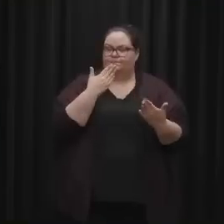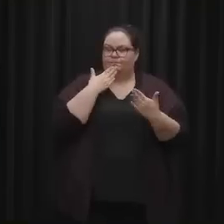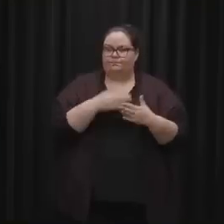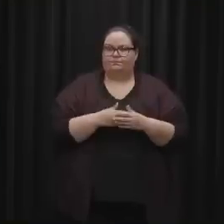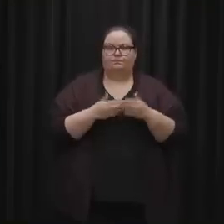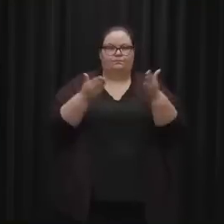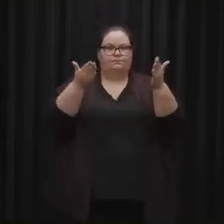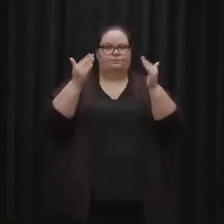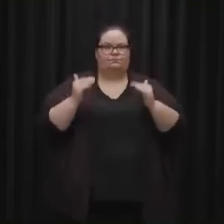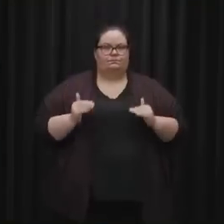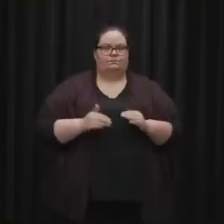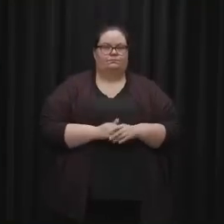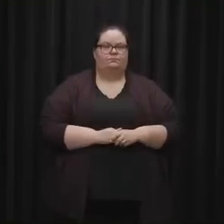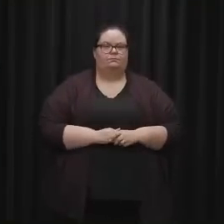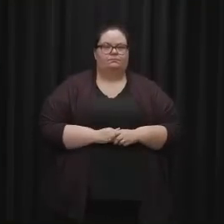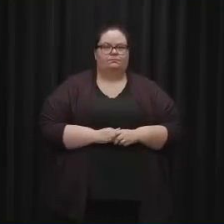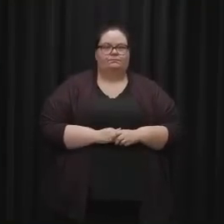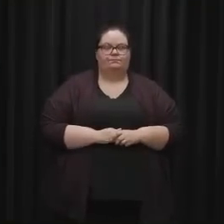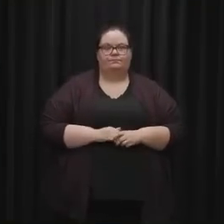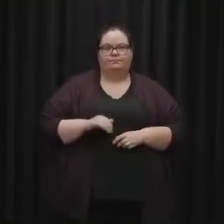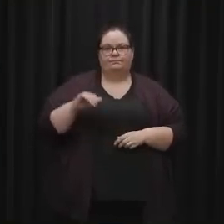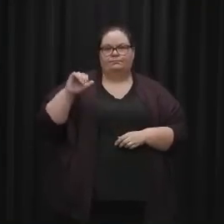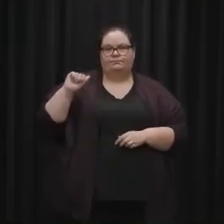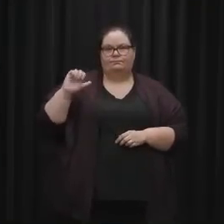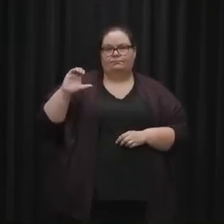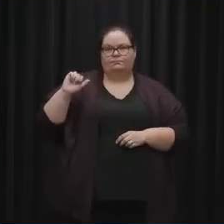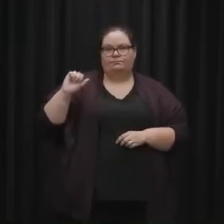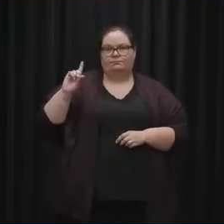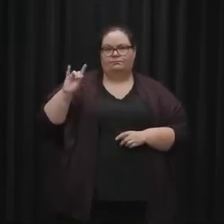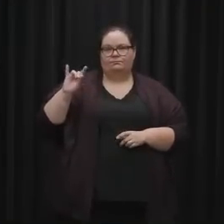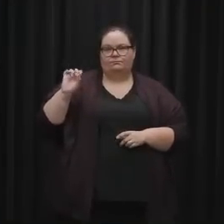Butler. Pascal Rachnog, l'Acadie Nouvelle.